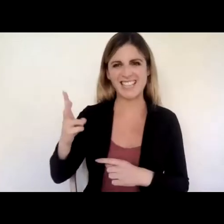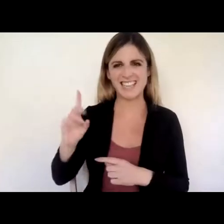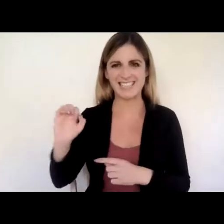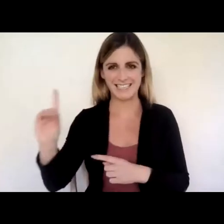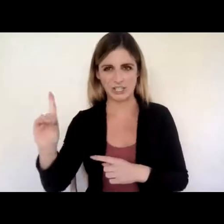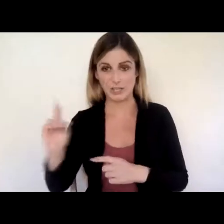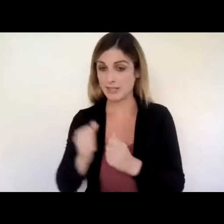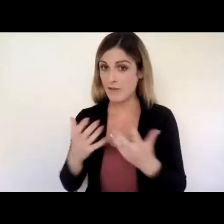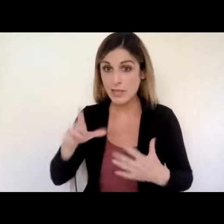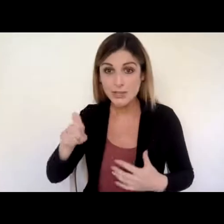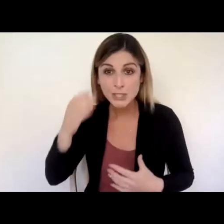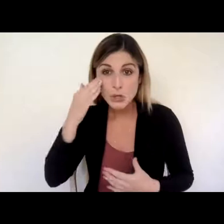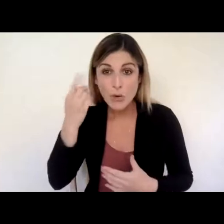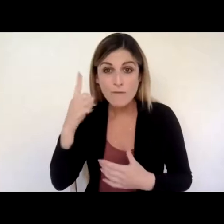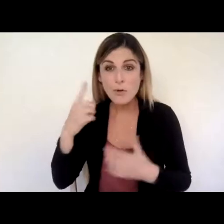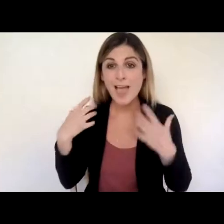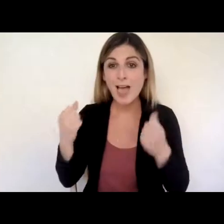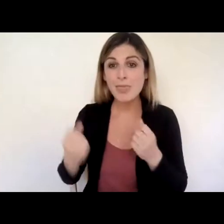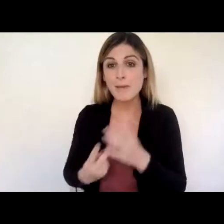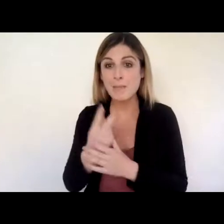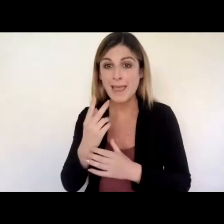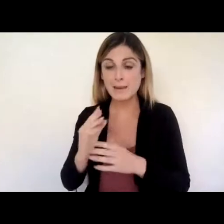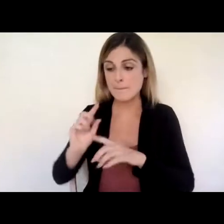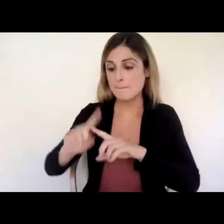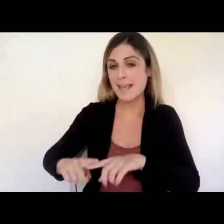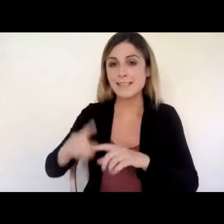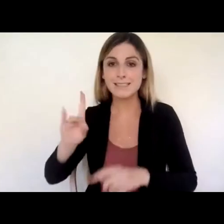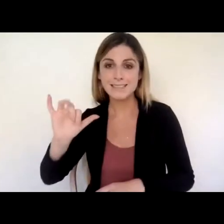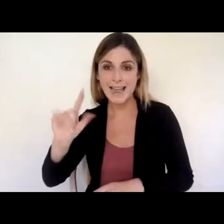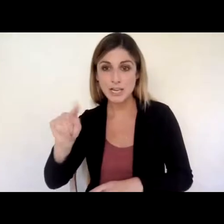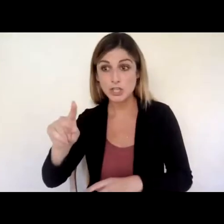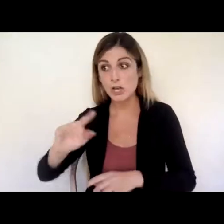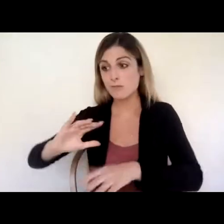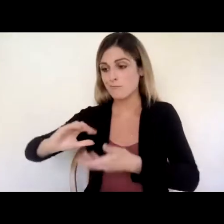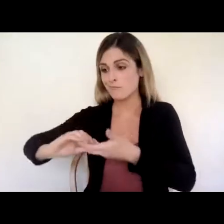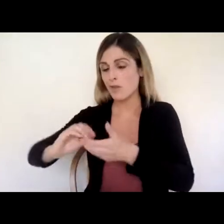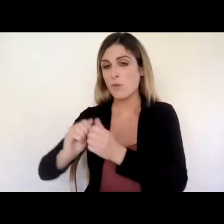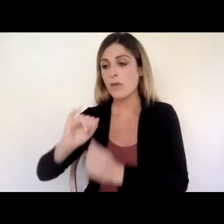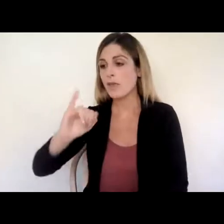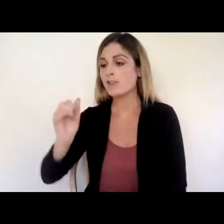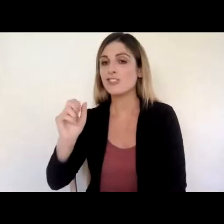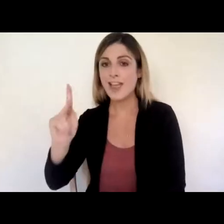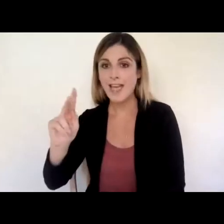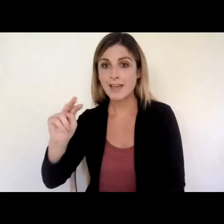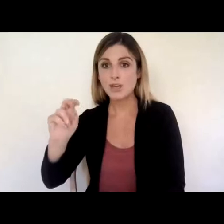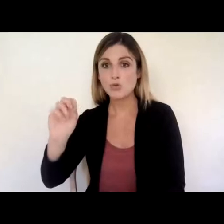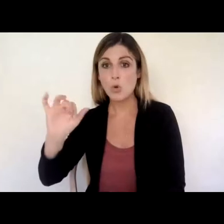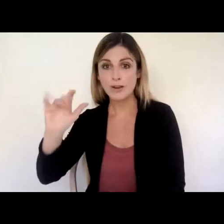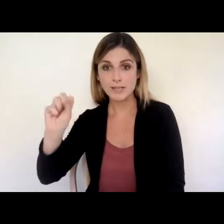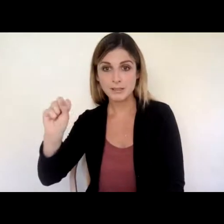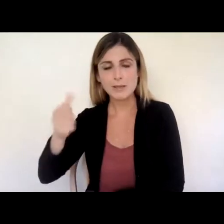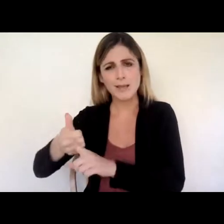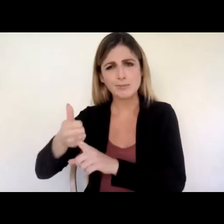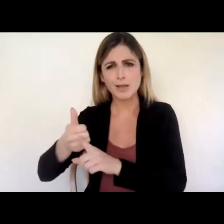Diet. And she's co-authored that with Jack Norris, who's a well-known dietitian and vegan expert.